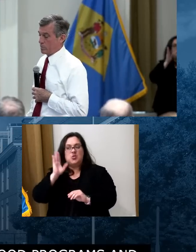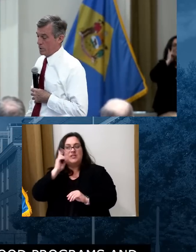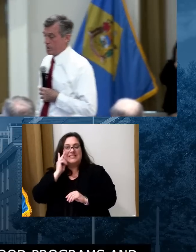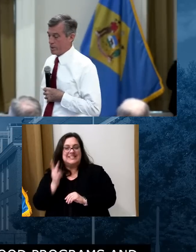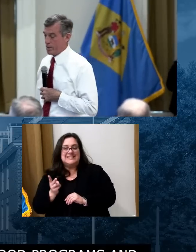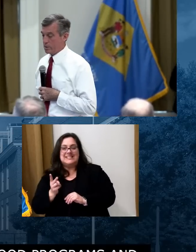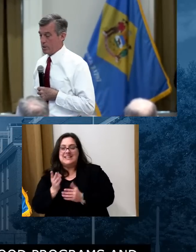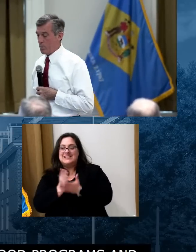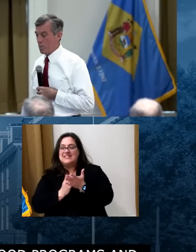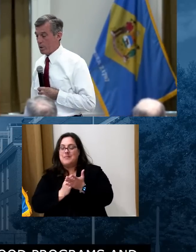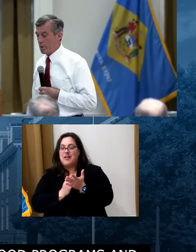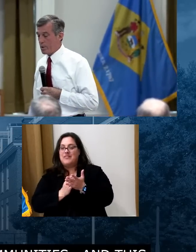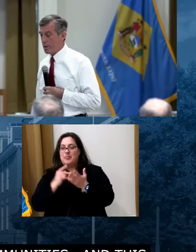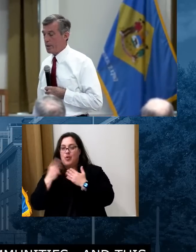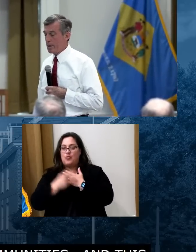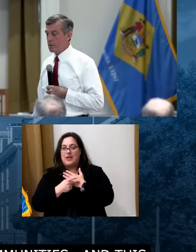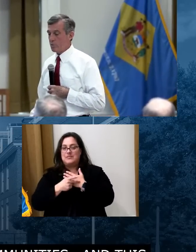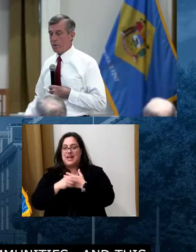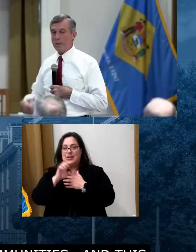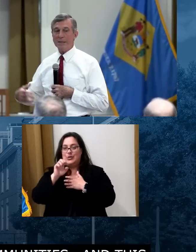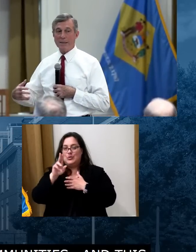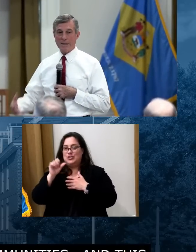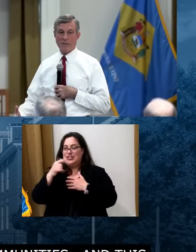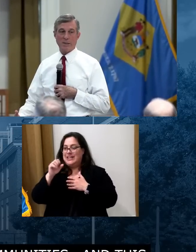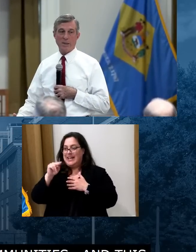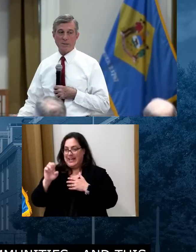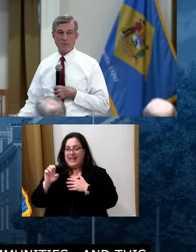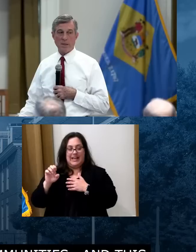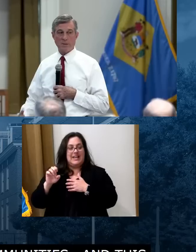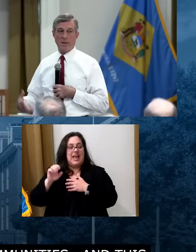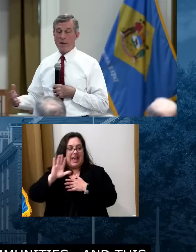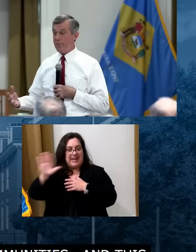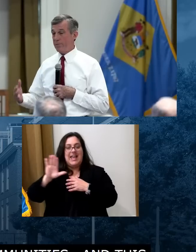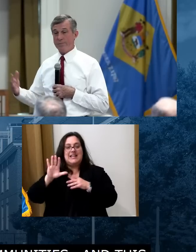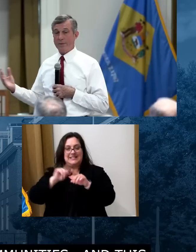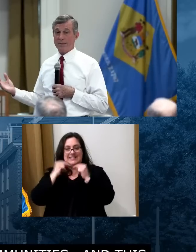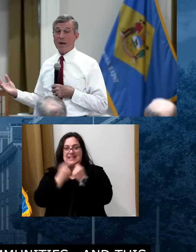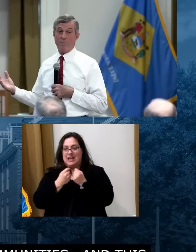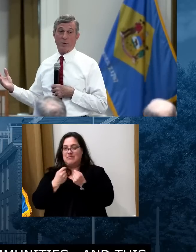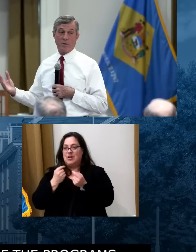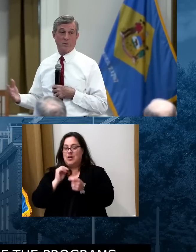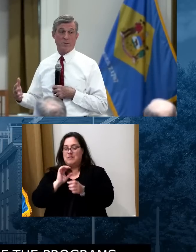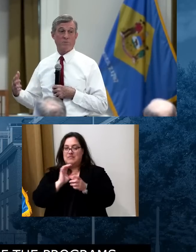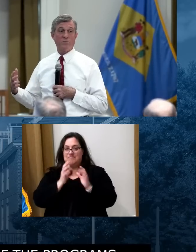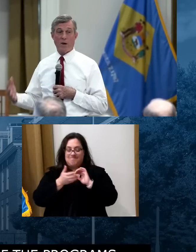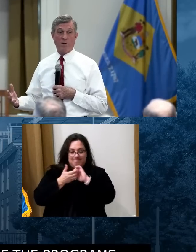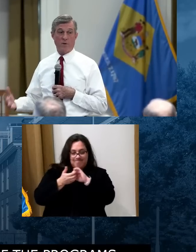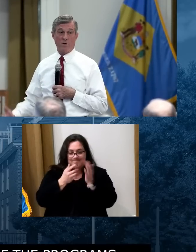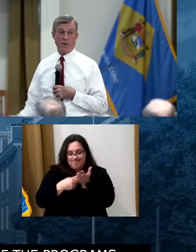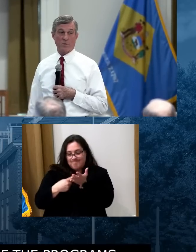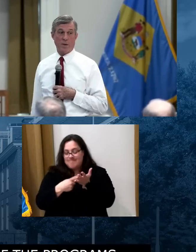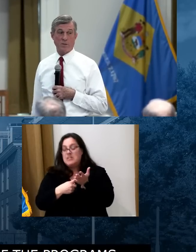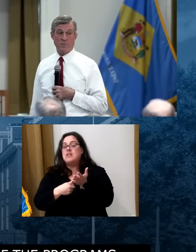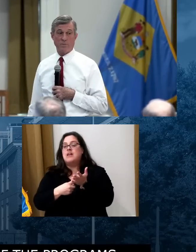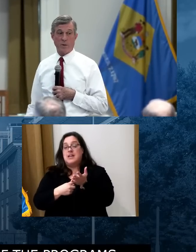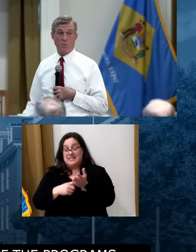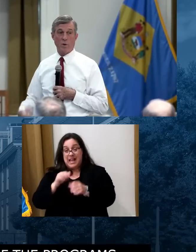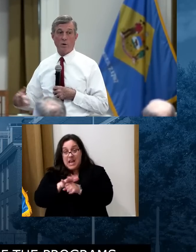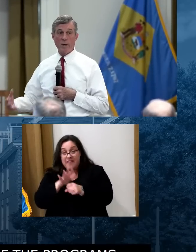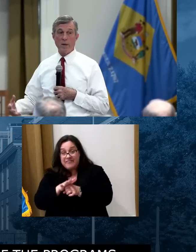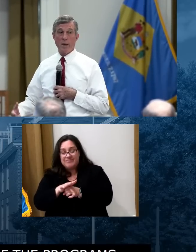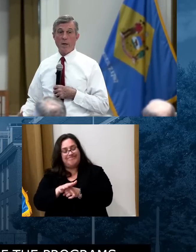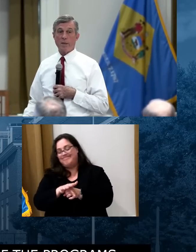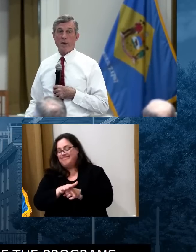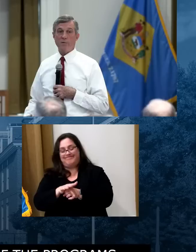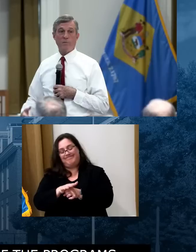that Eugene Young and his team are working on to really lean into this. Is it enough? It's not, because it's very, very expensive, but